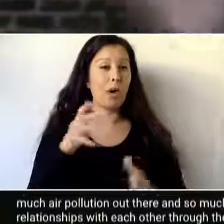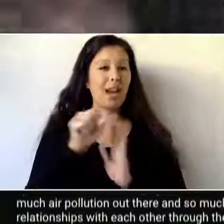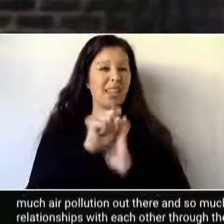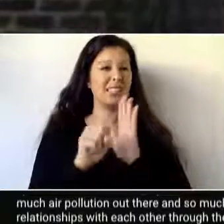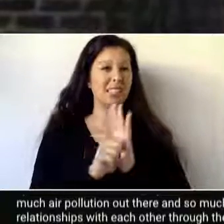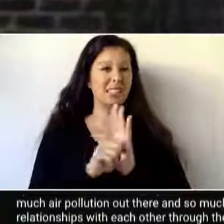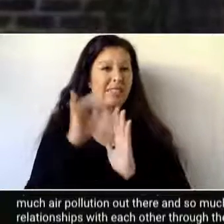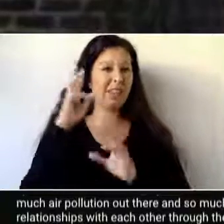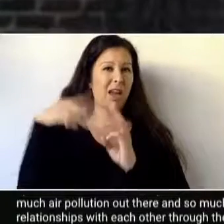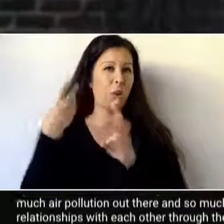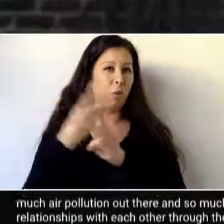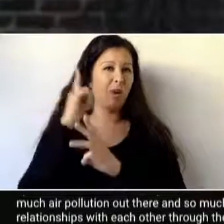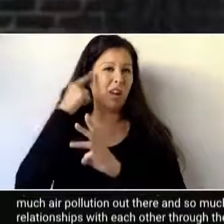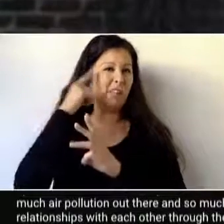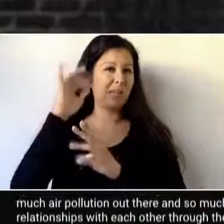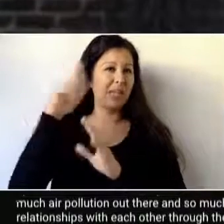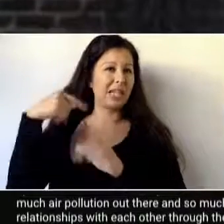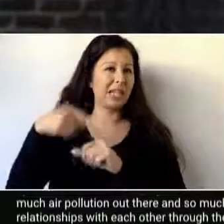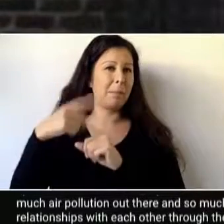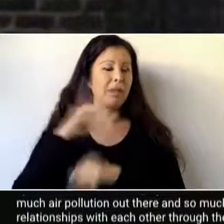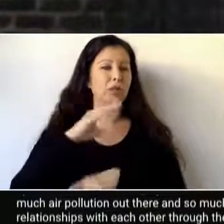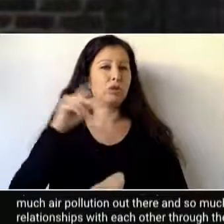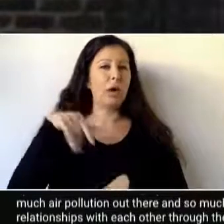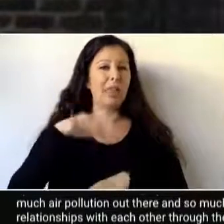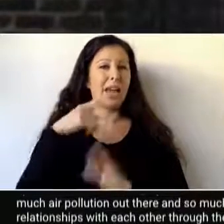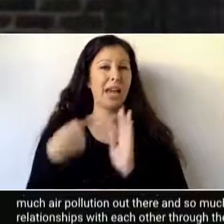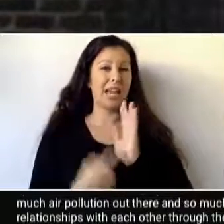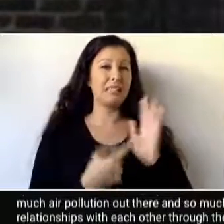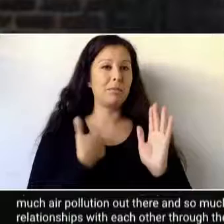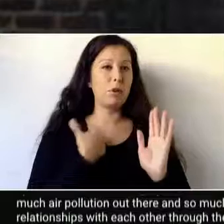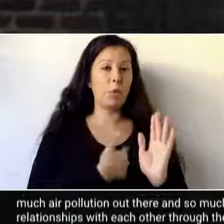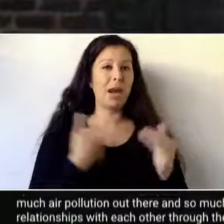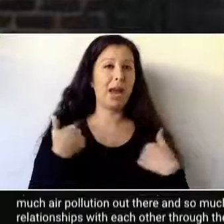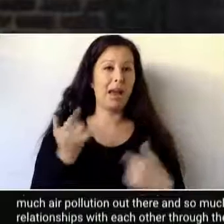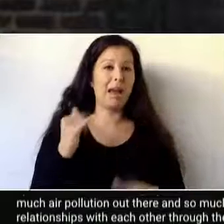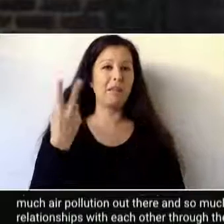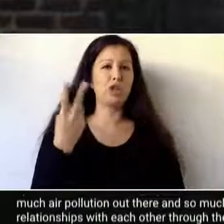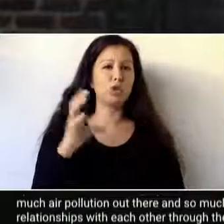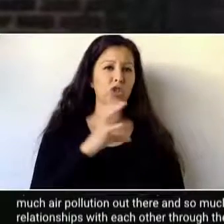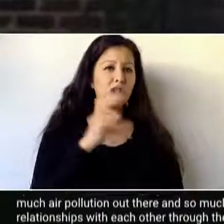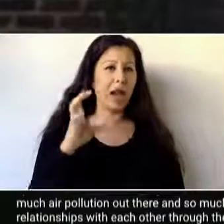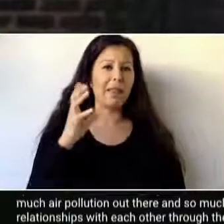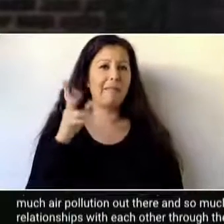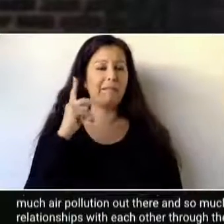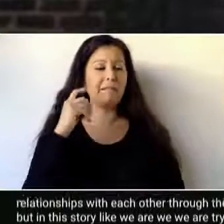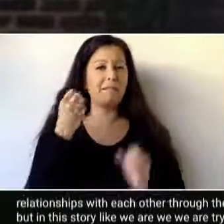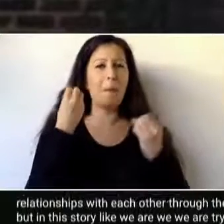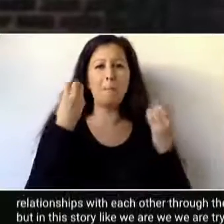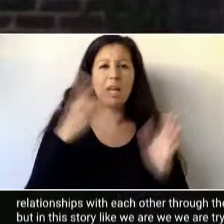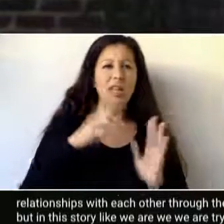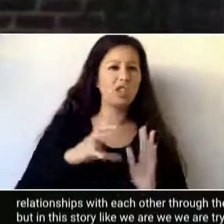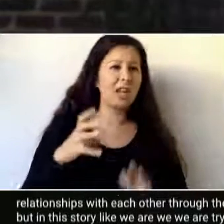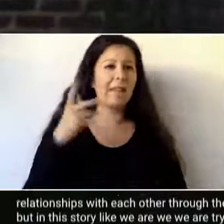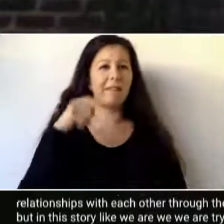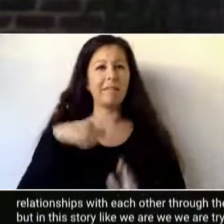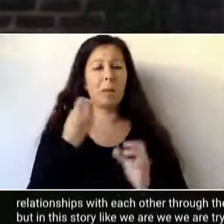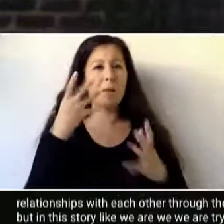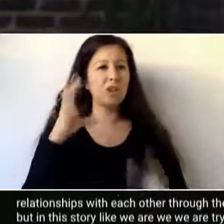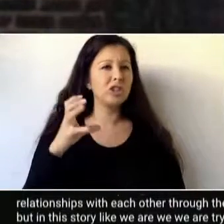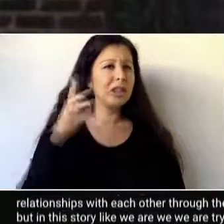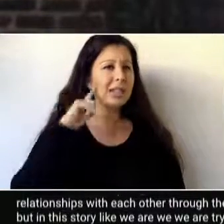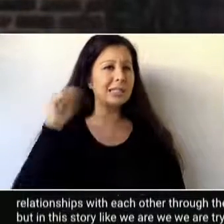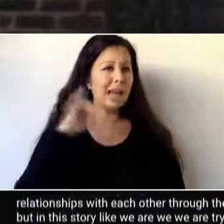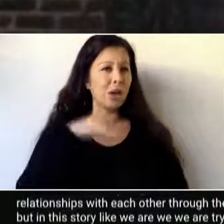that world. So in the exhibition that we have like some two-channel films, multi-channel film, multi-channel sound